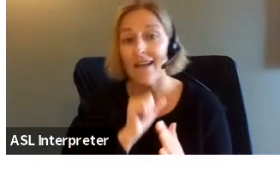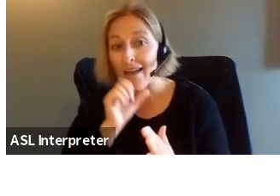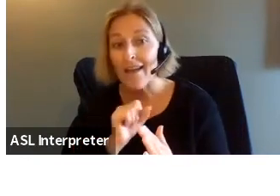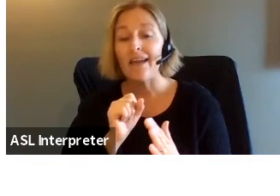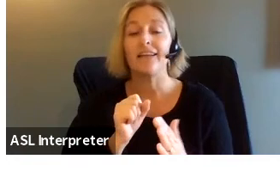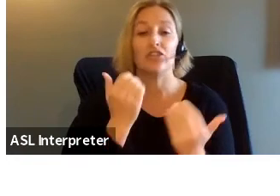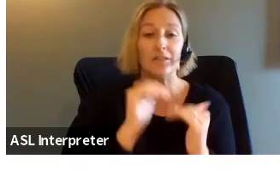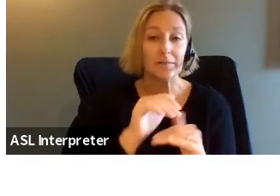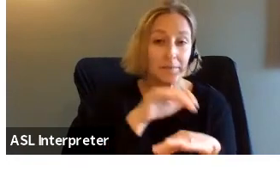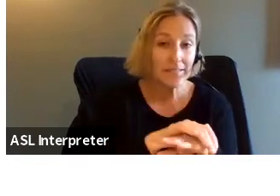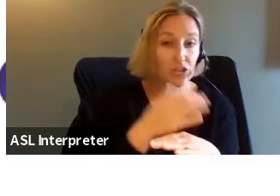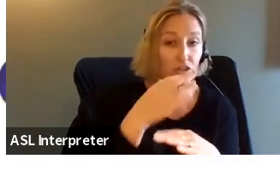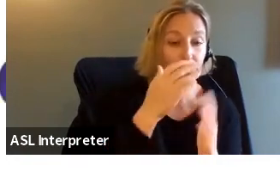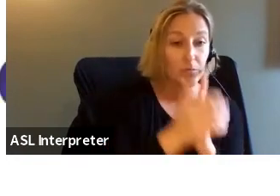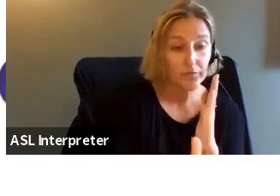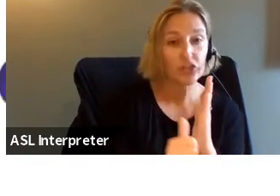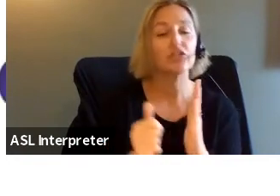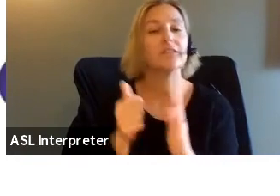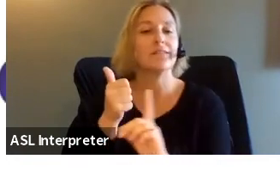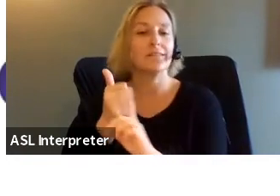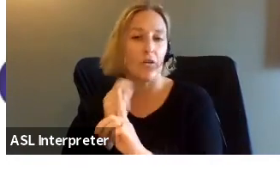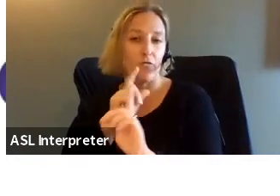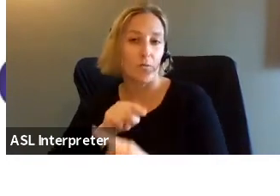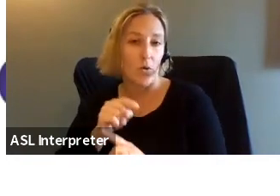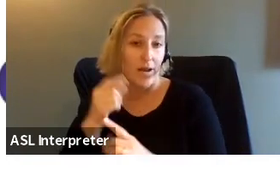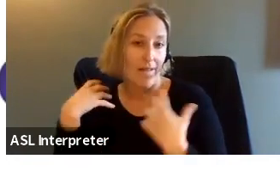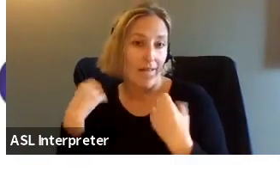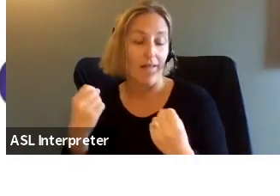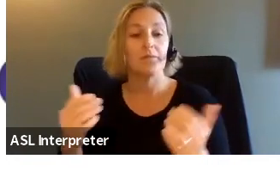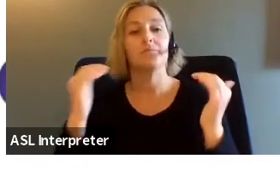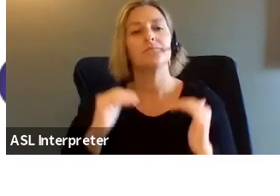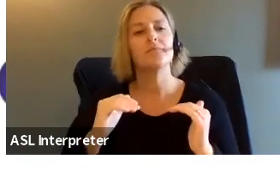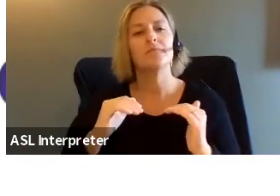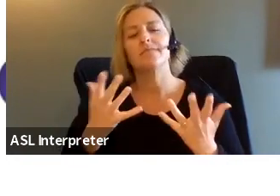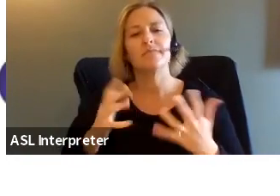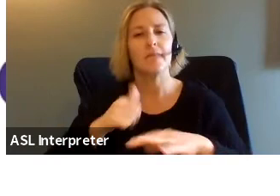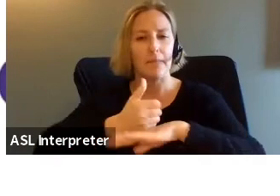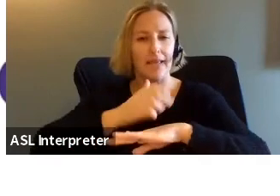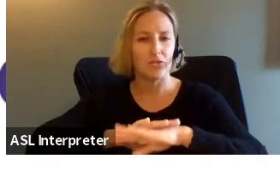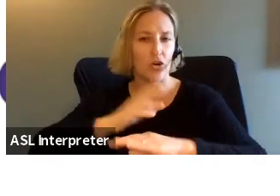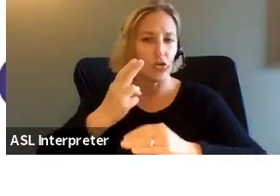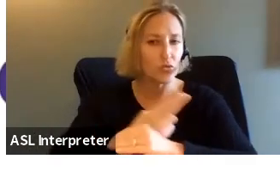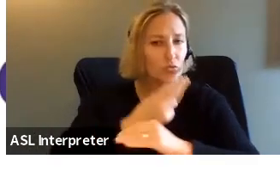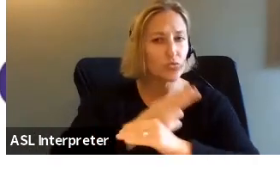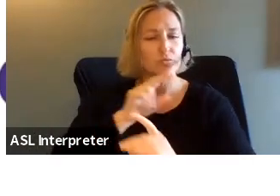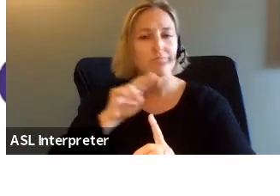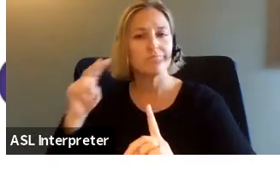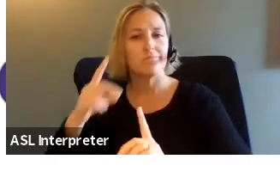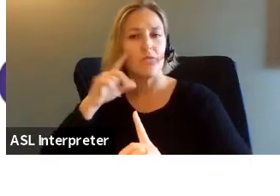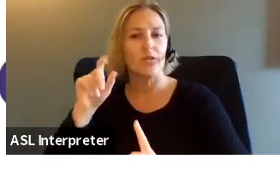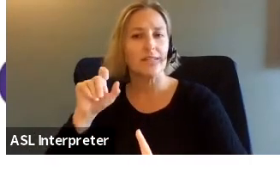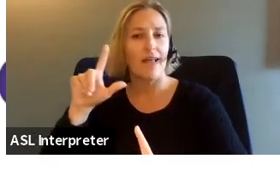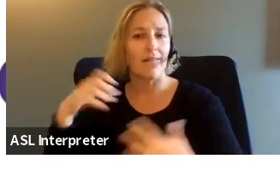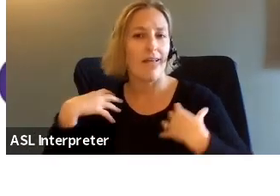health. Next slide. So in terms of the use and perceptions of telehealth, if you just click